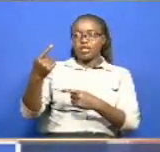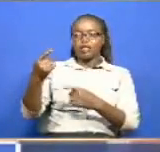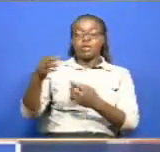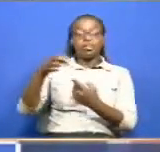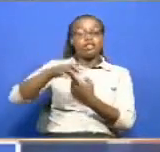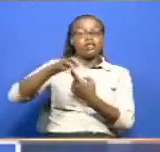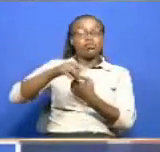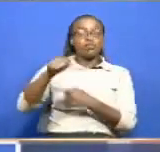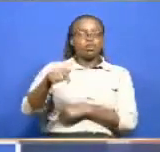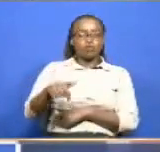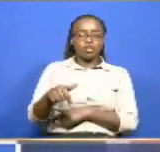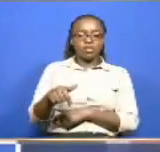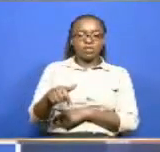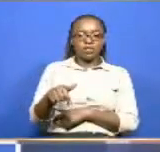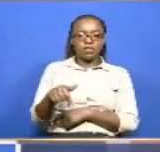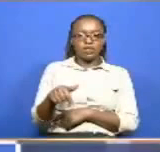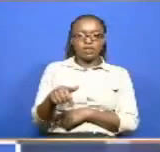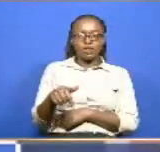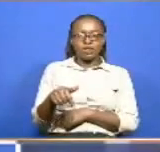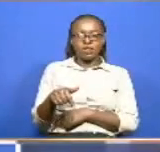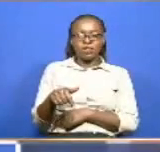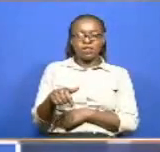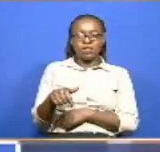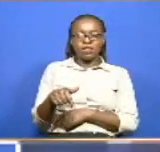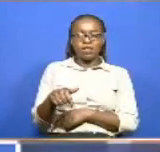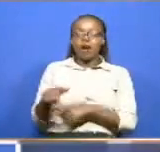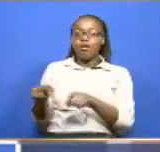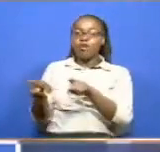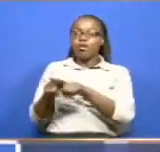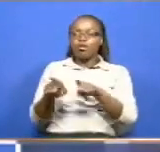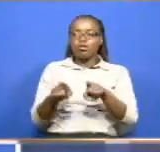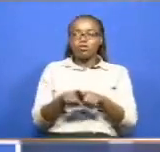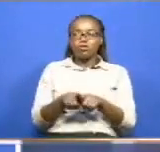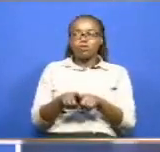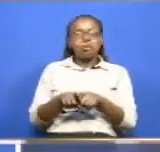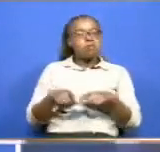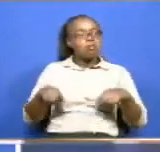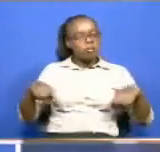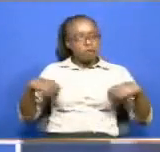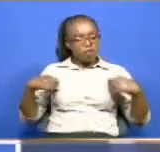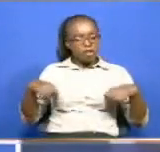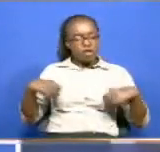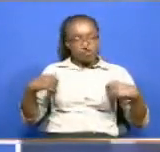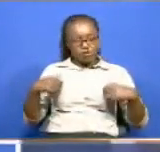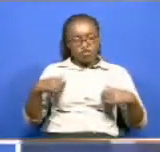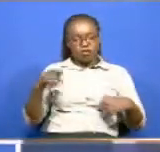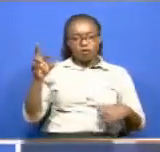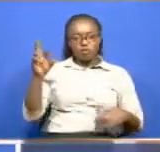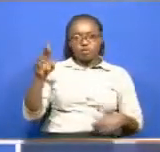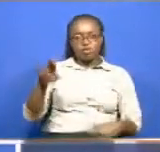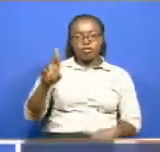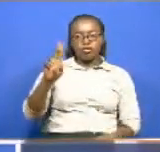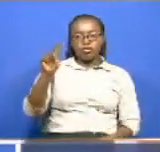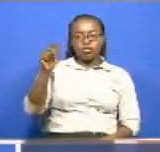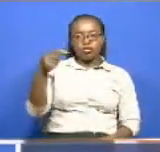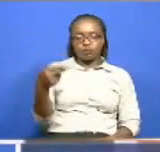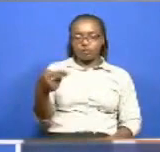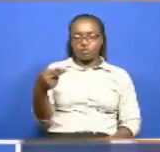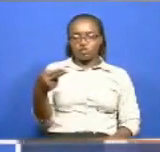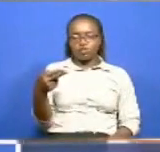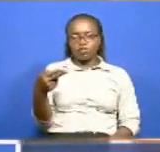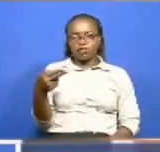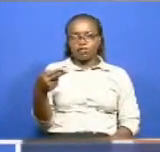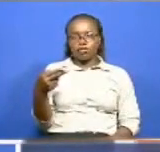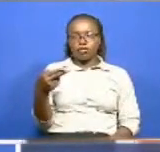champion today. And we also are very, very proud of Ruth Chepngetich